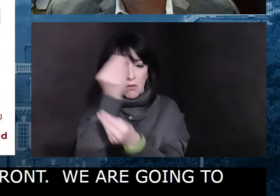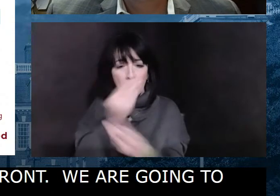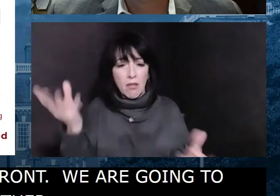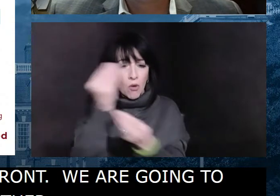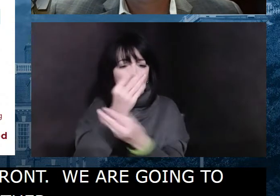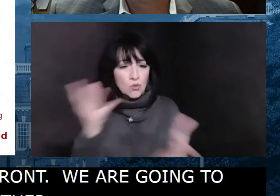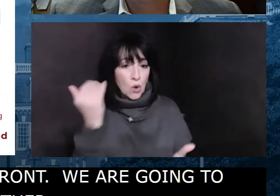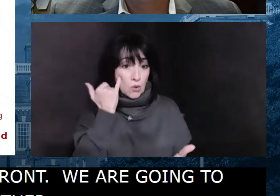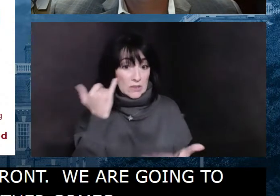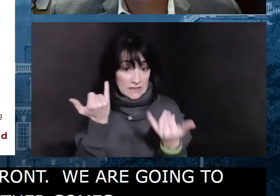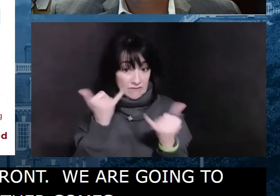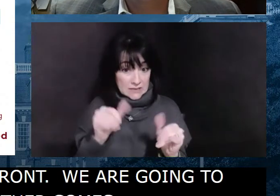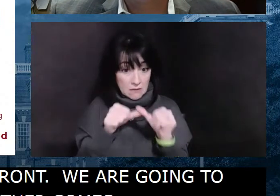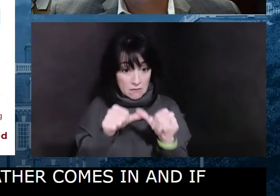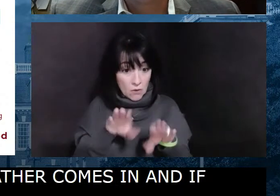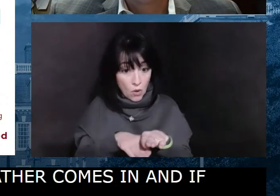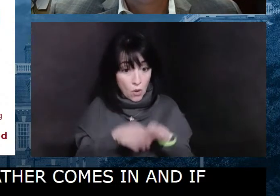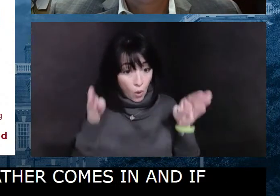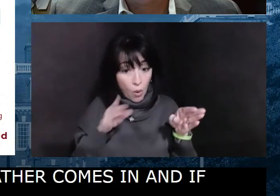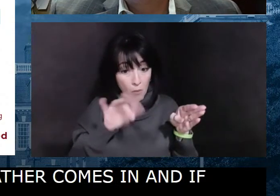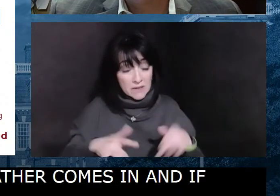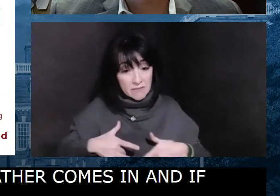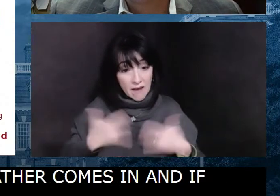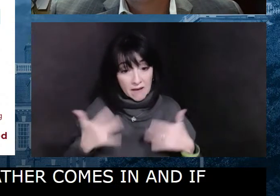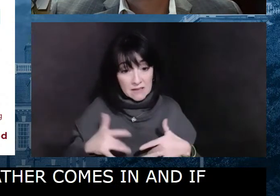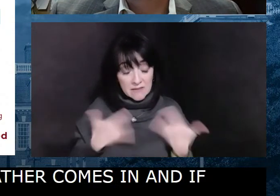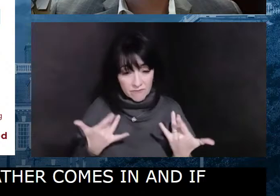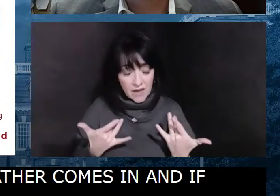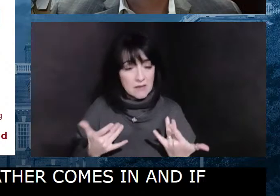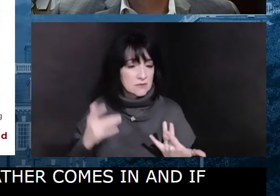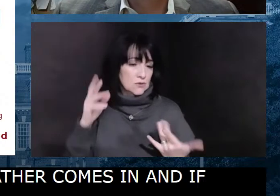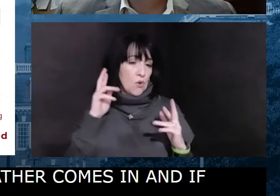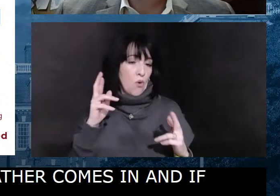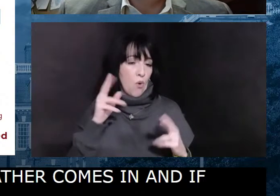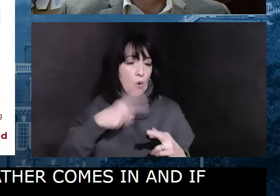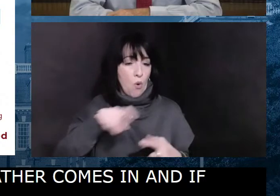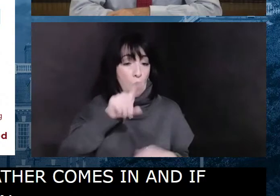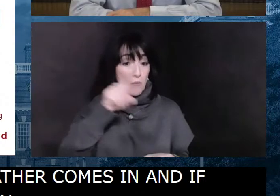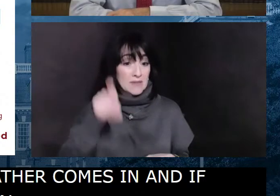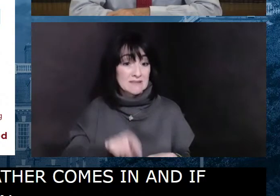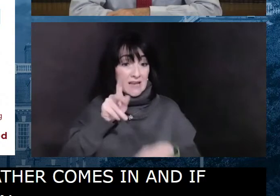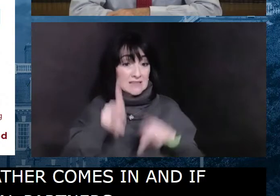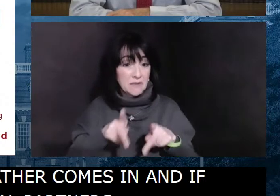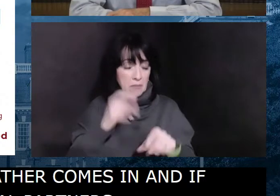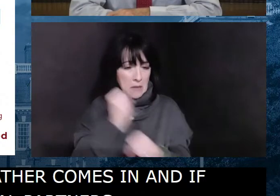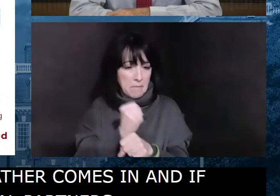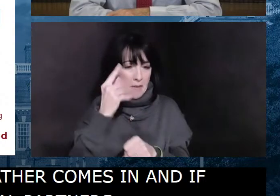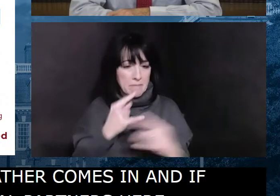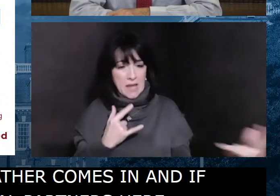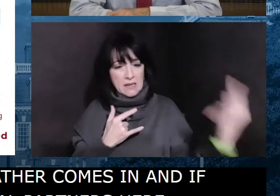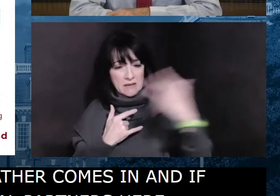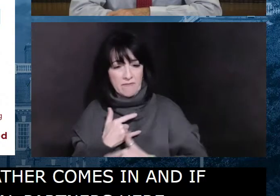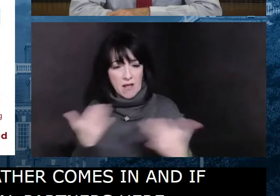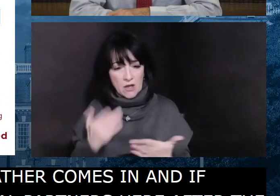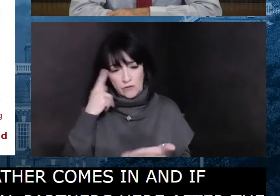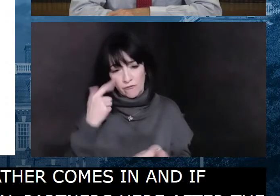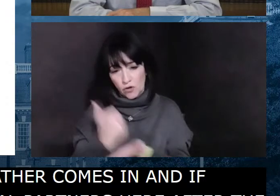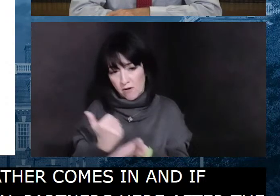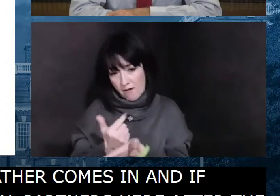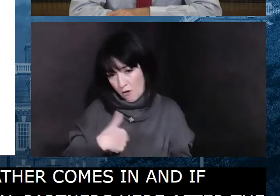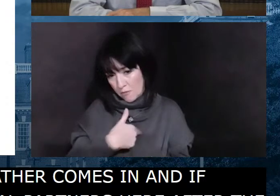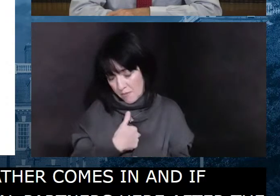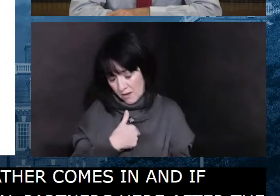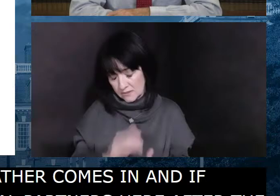down in the Texas area this week. So, sir, back to you. Yeah, so a lot of work there, over 40,000